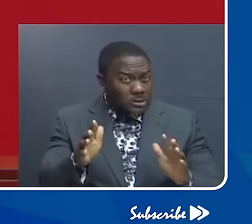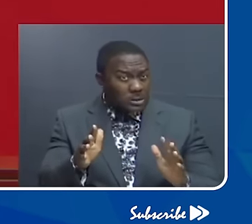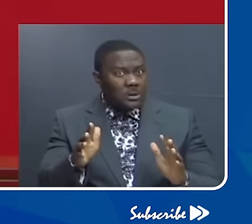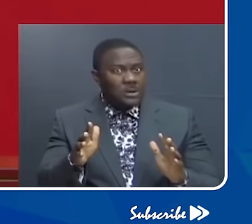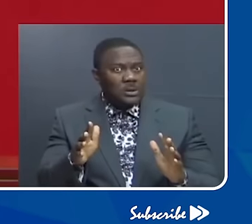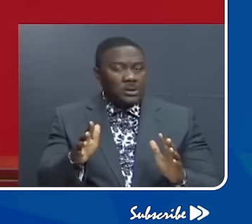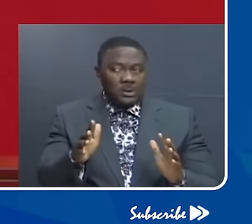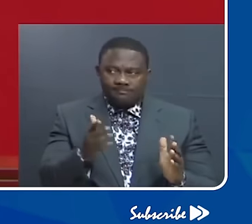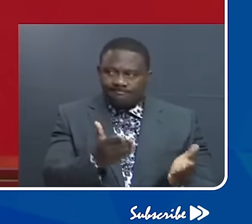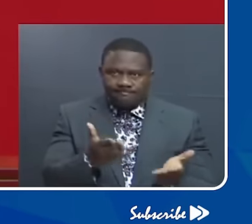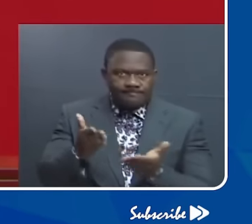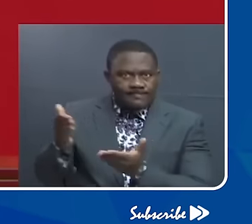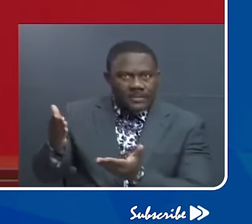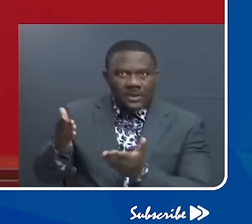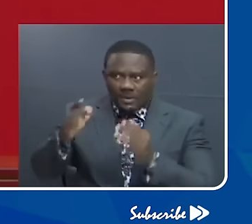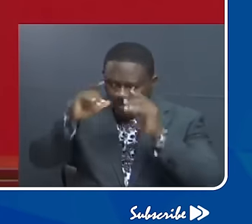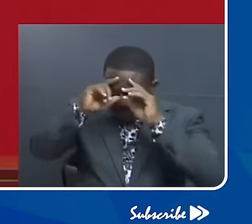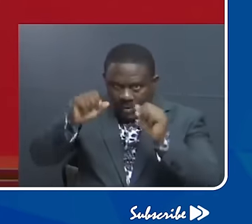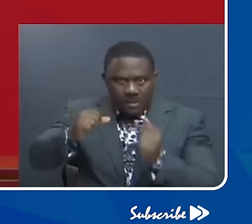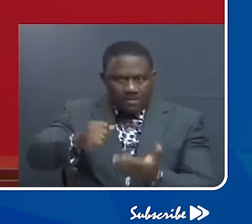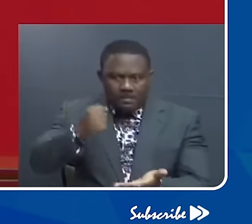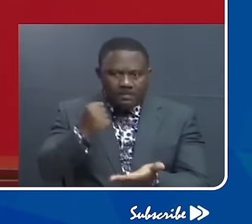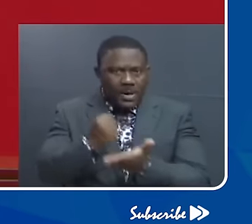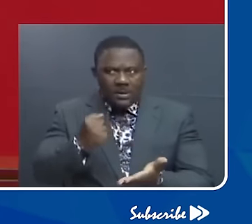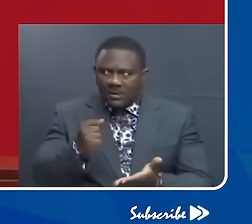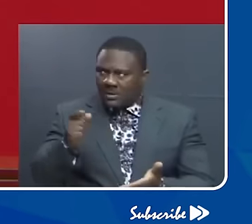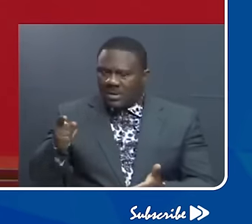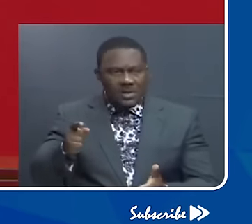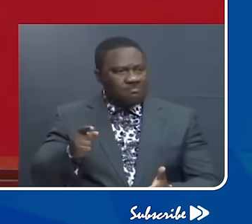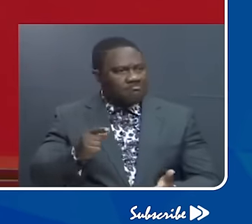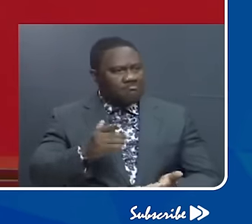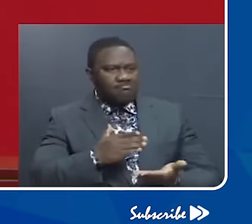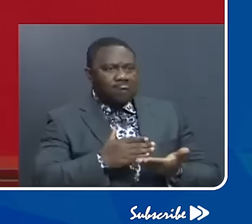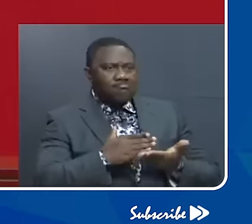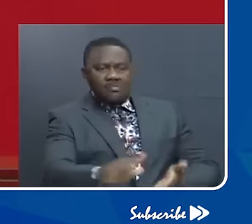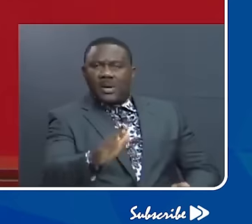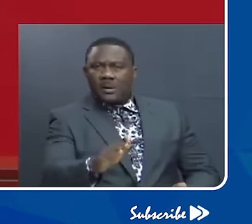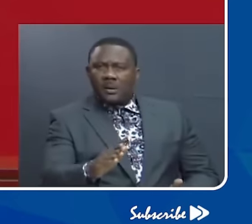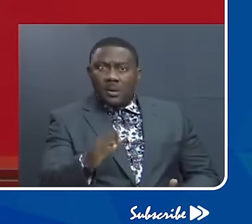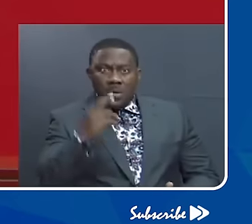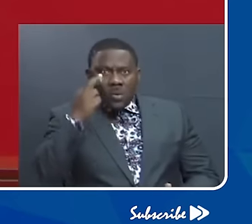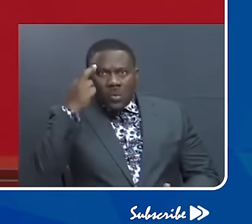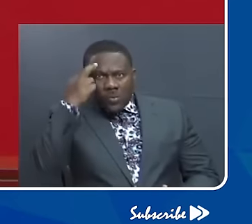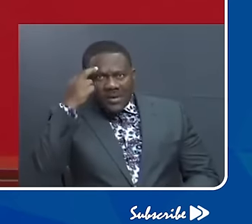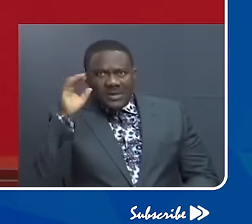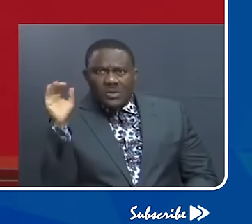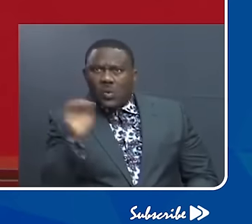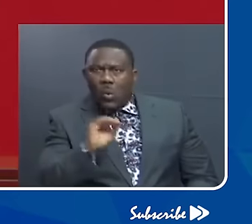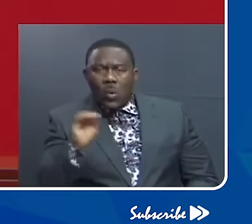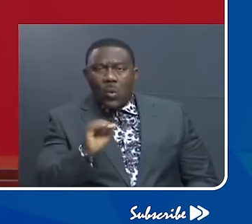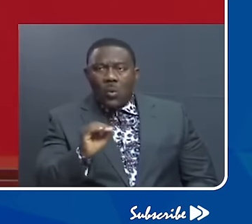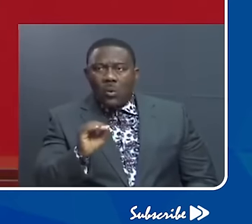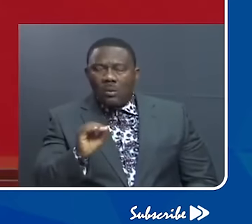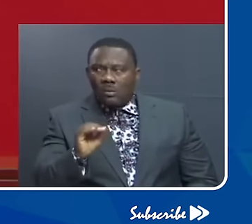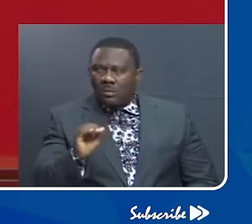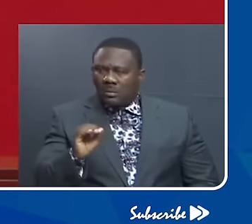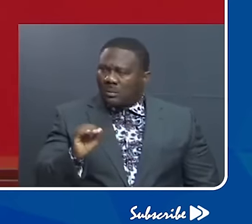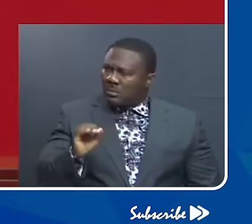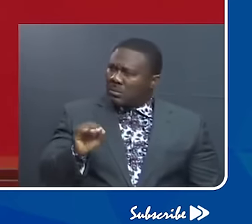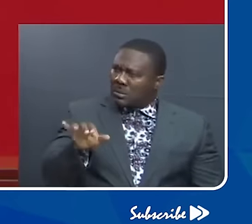is disregarded without just cause, it not only disrespects the legislative